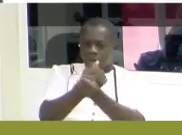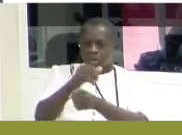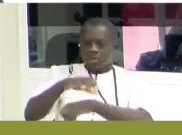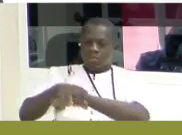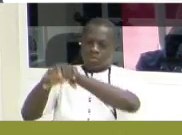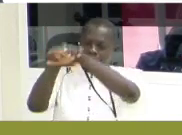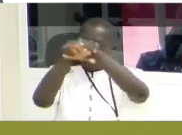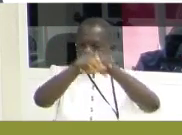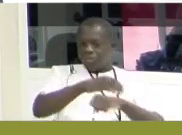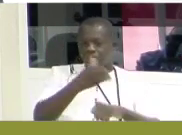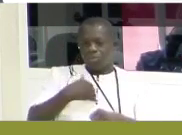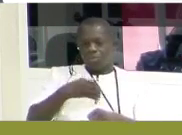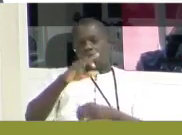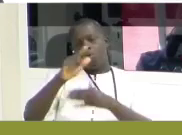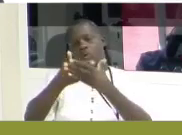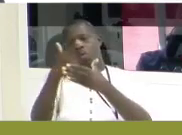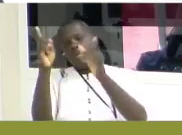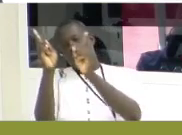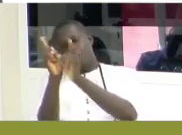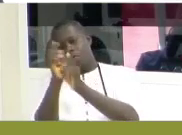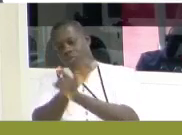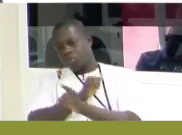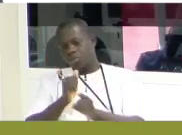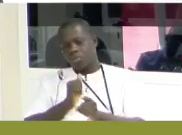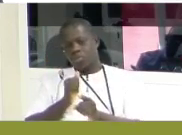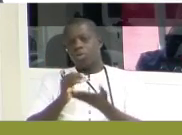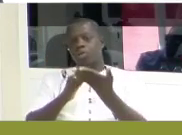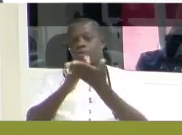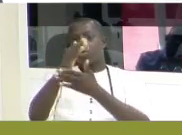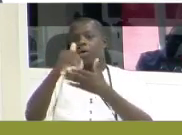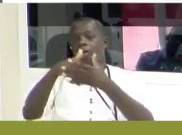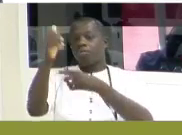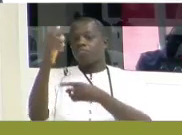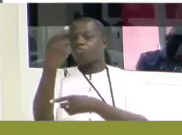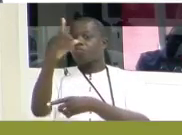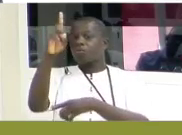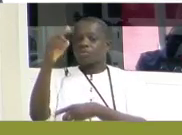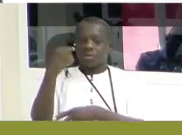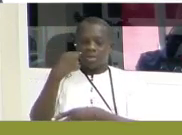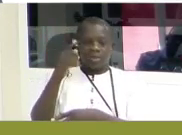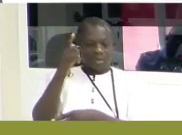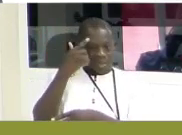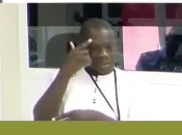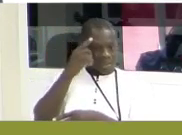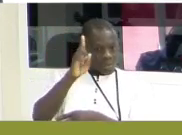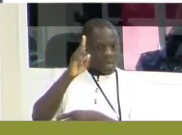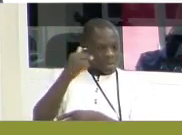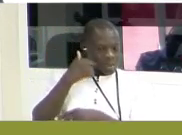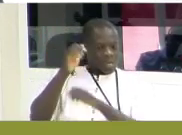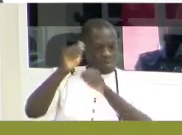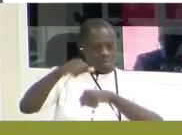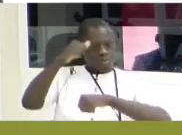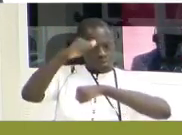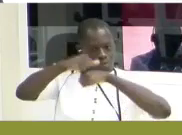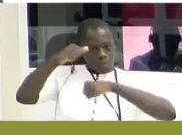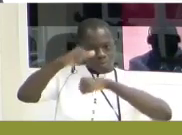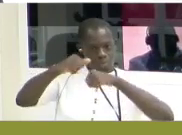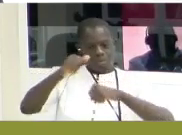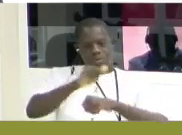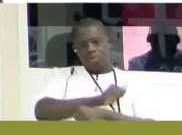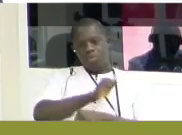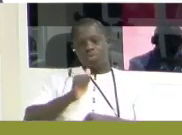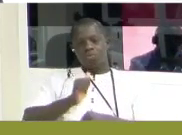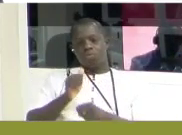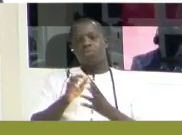they coming for us? Because throughout, from the first day, we were thinking that maybe one day they will torture us. So the